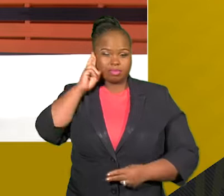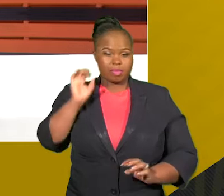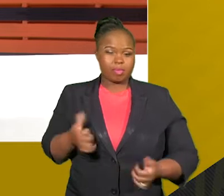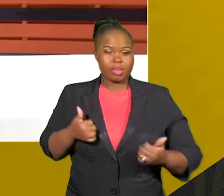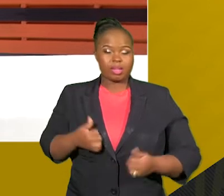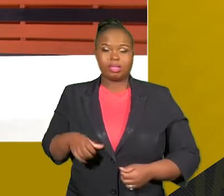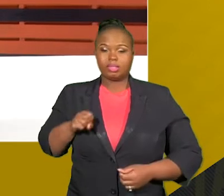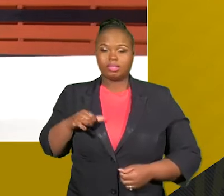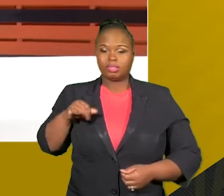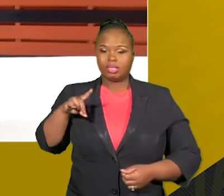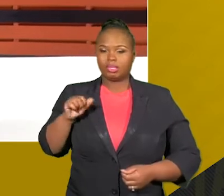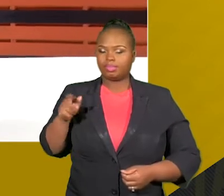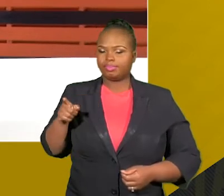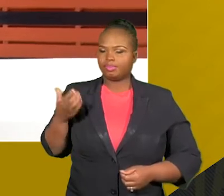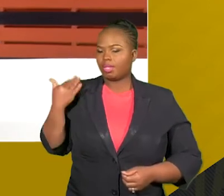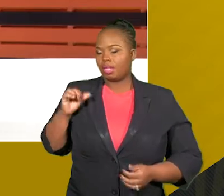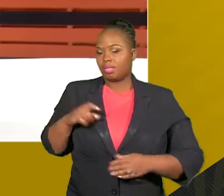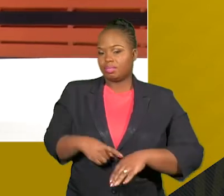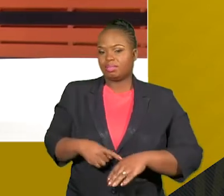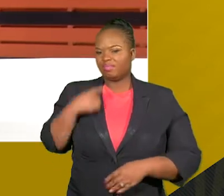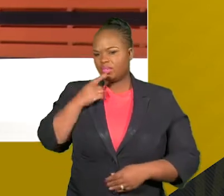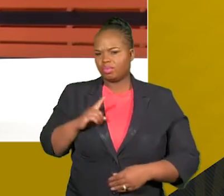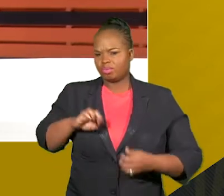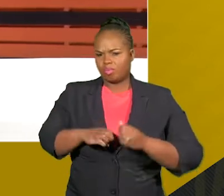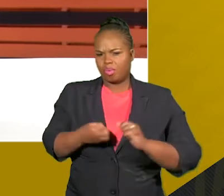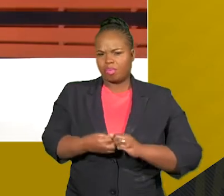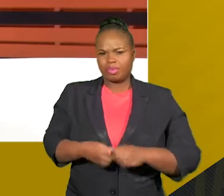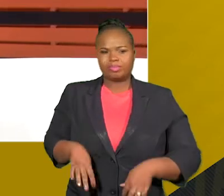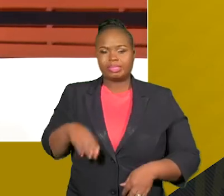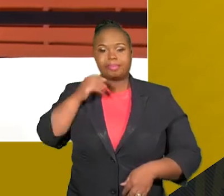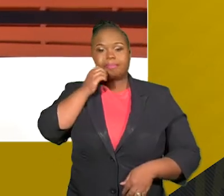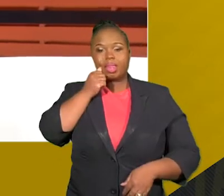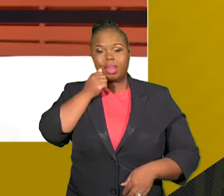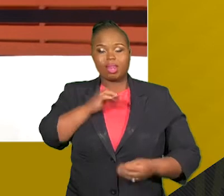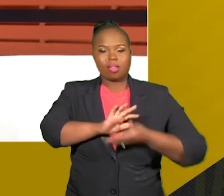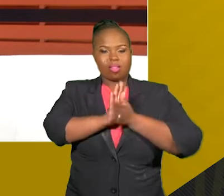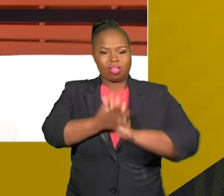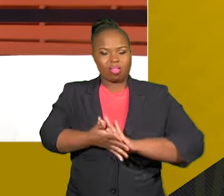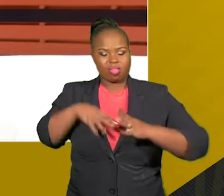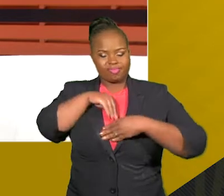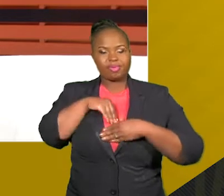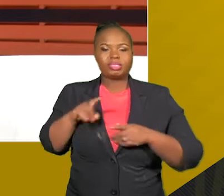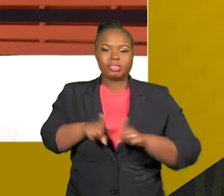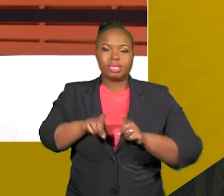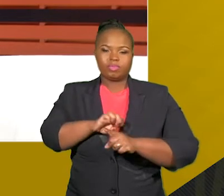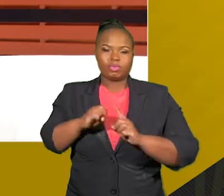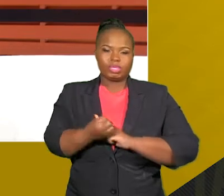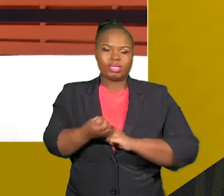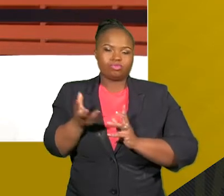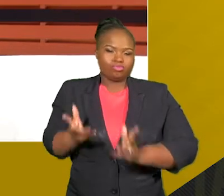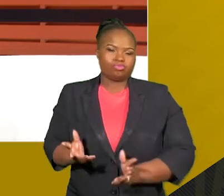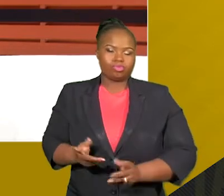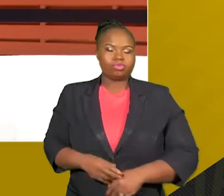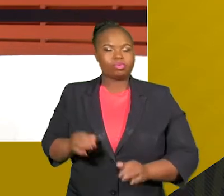kahle usiyala last time asitshela wathi inkinga enkulu is not only ukuthi men are broken, the society itself, it is broken. That's what we're going to be taking